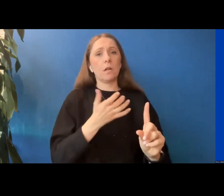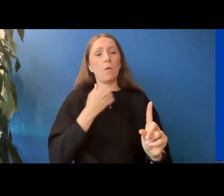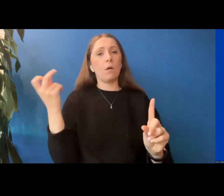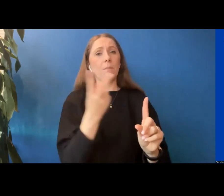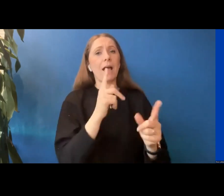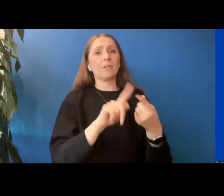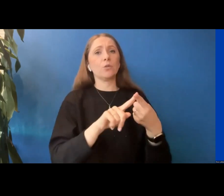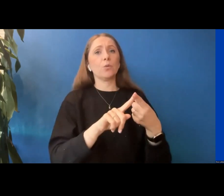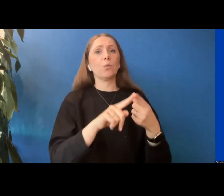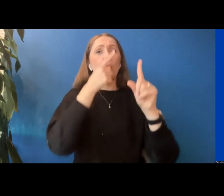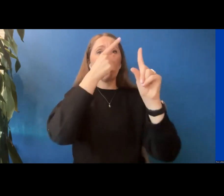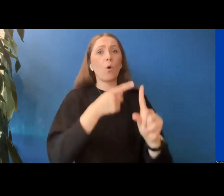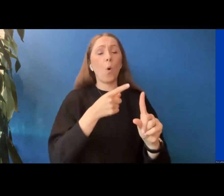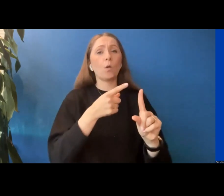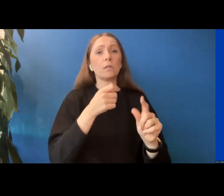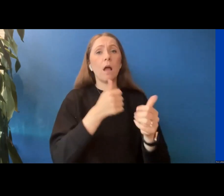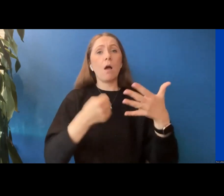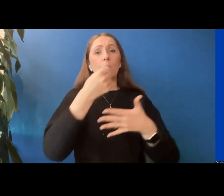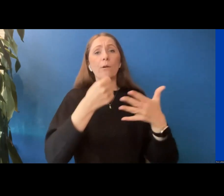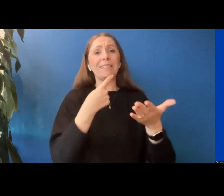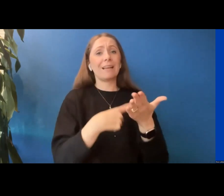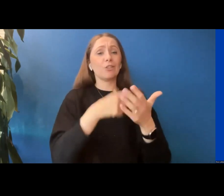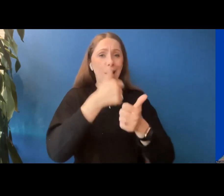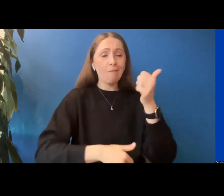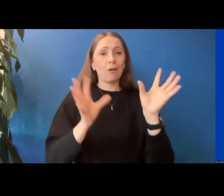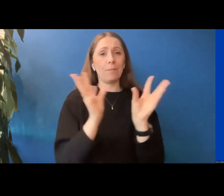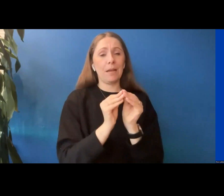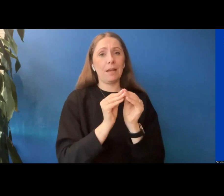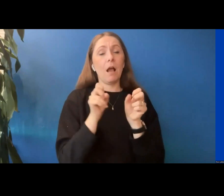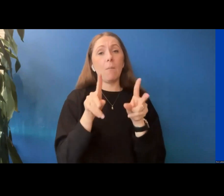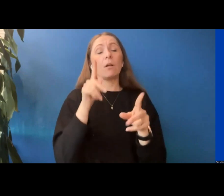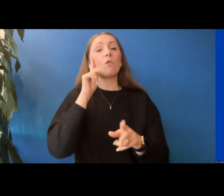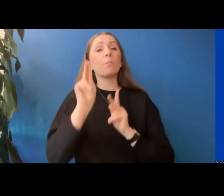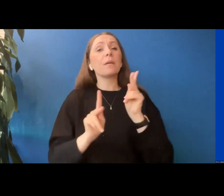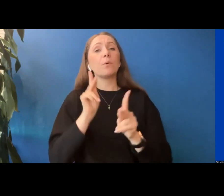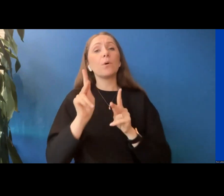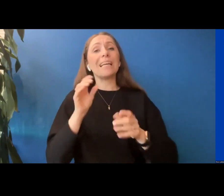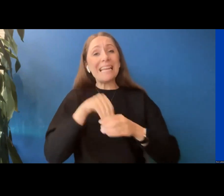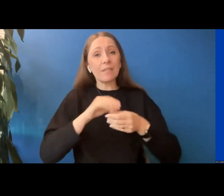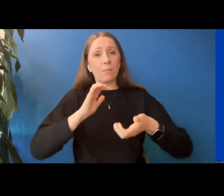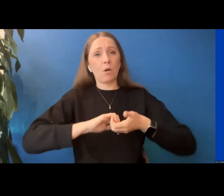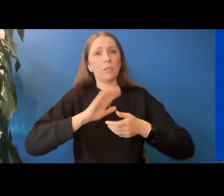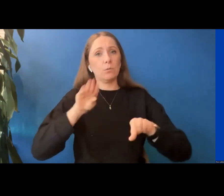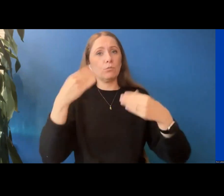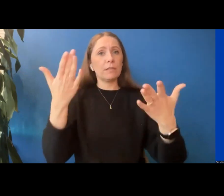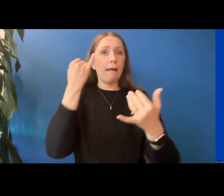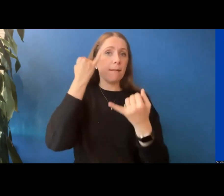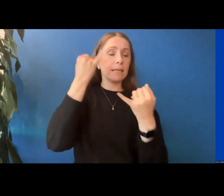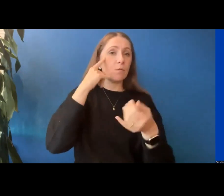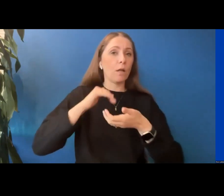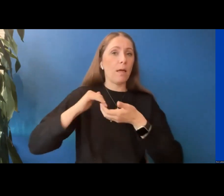priorities discussion maybe every meeting. And also it's an opportunity for folks in the partnership to present on ideas for collaboration.